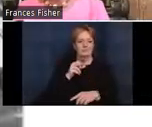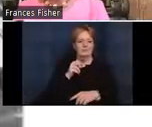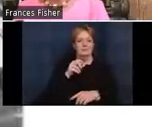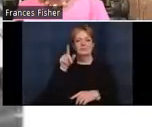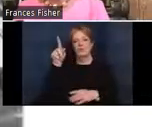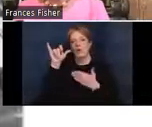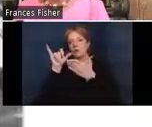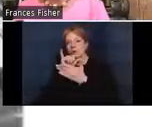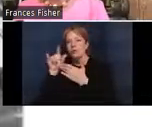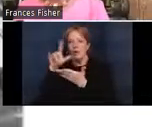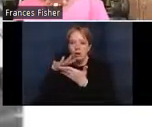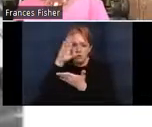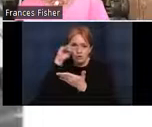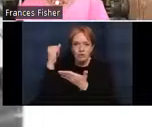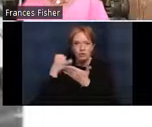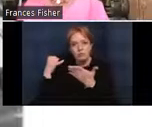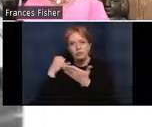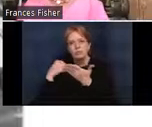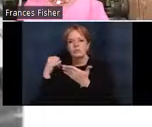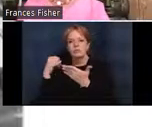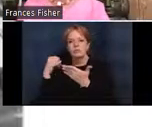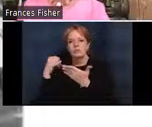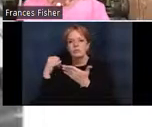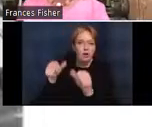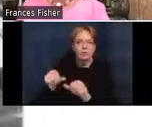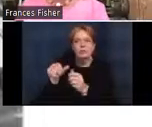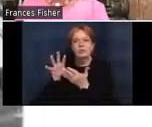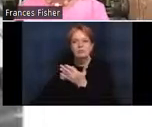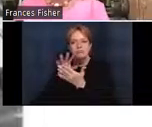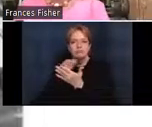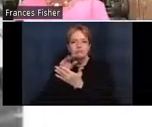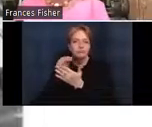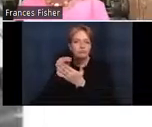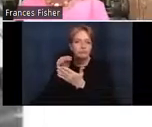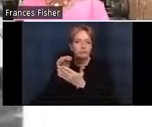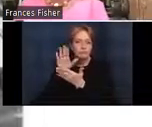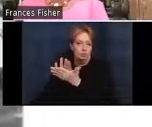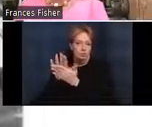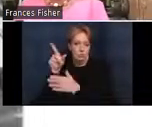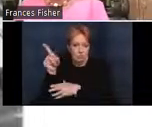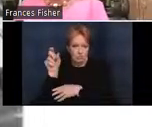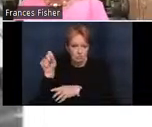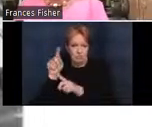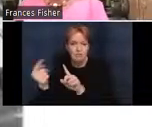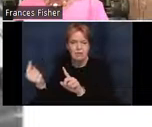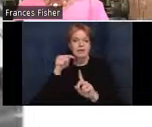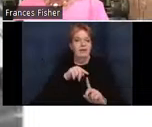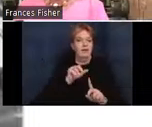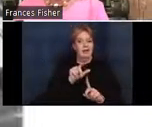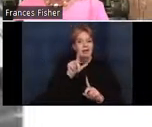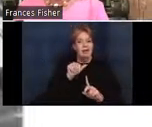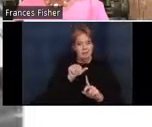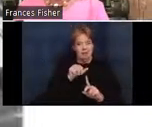sculpting and art and go to school there, those books would